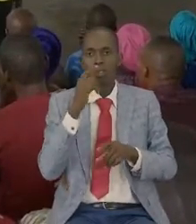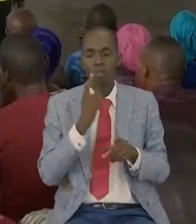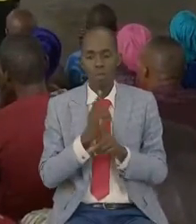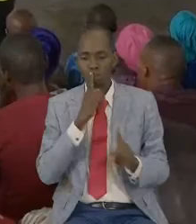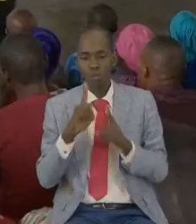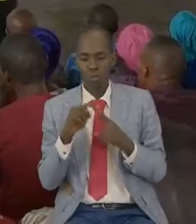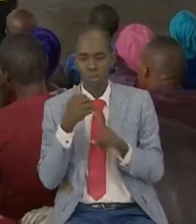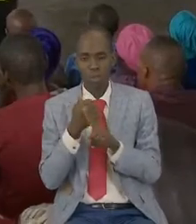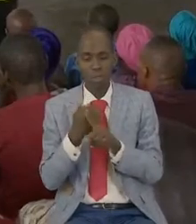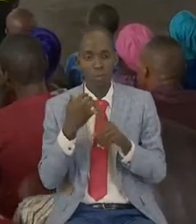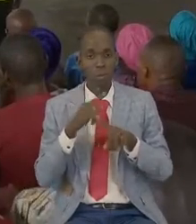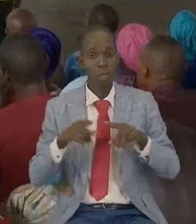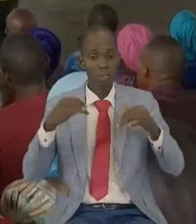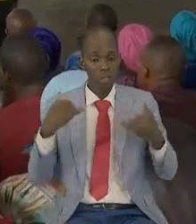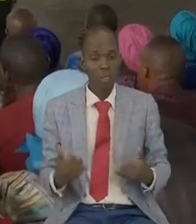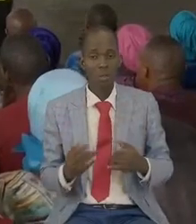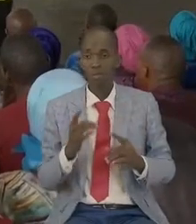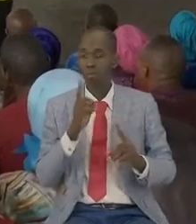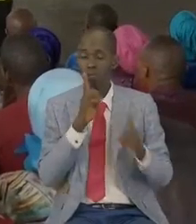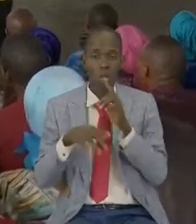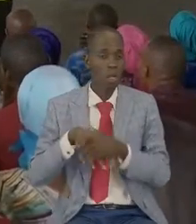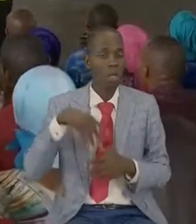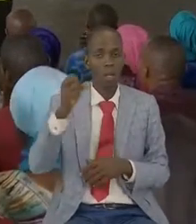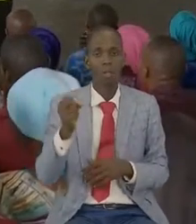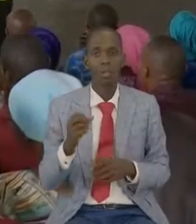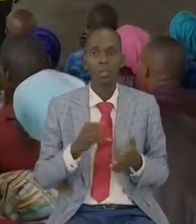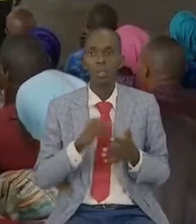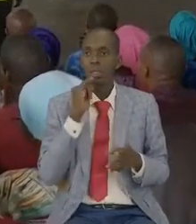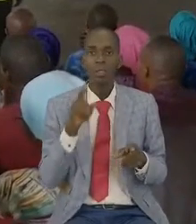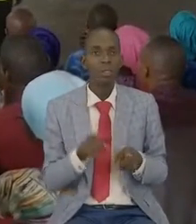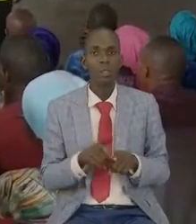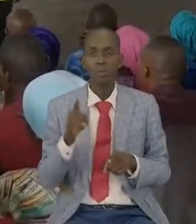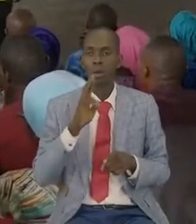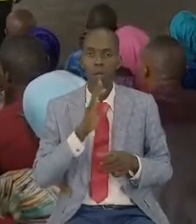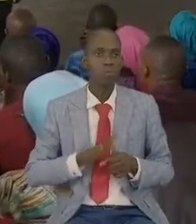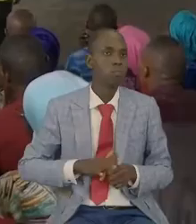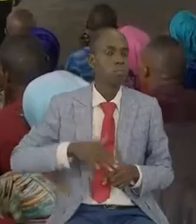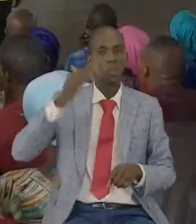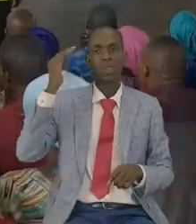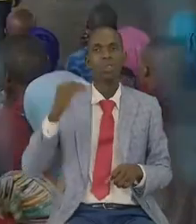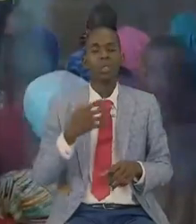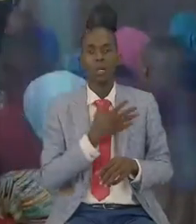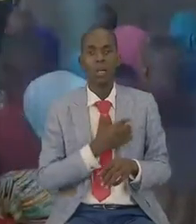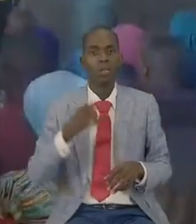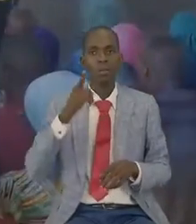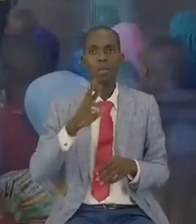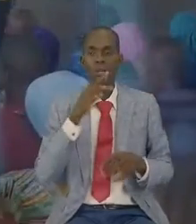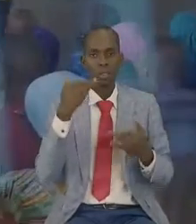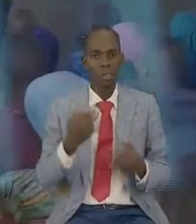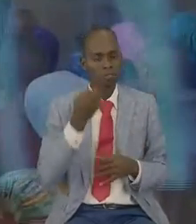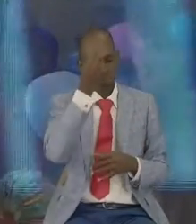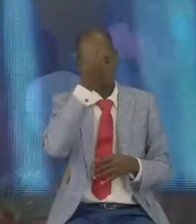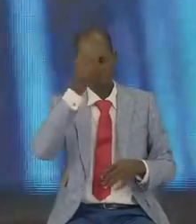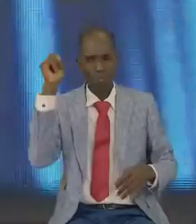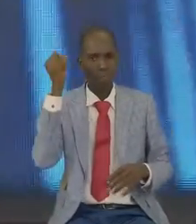but now we come out. It's like revolt. It's like rebellion. And then we now complain, and we're beginning